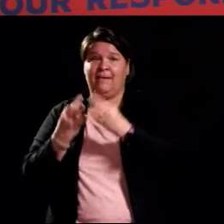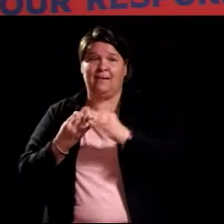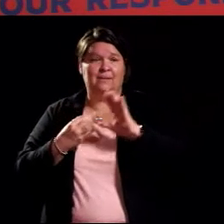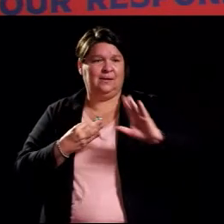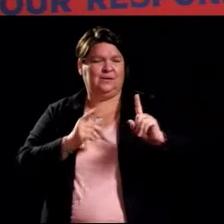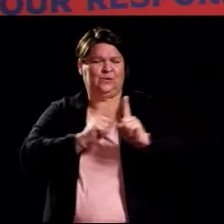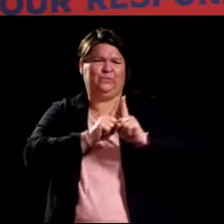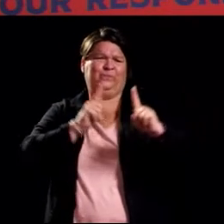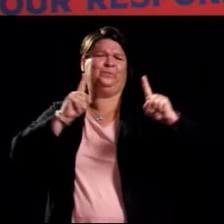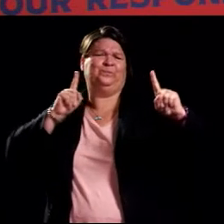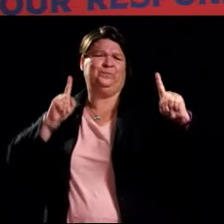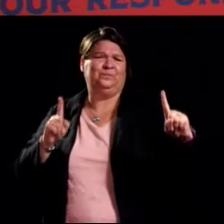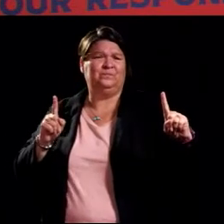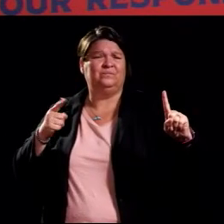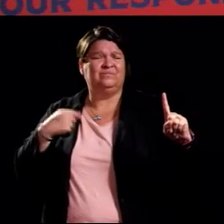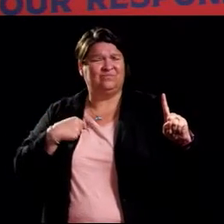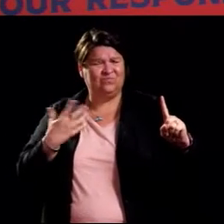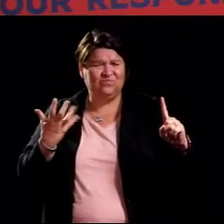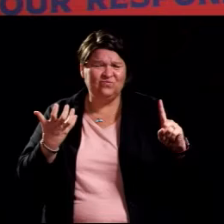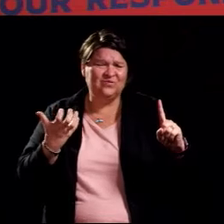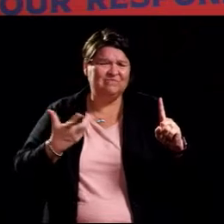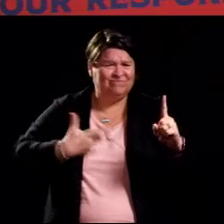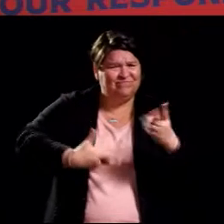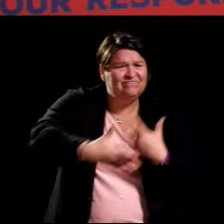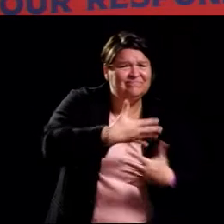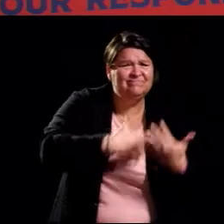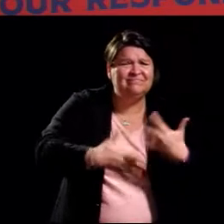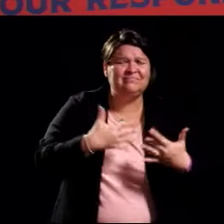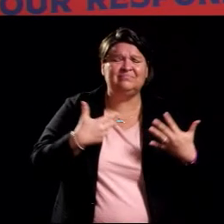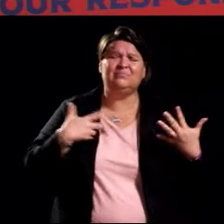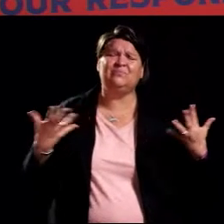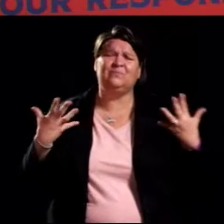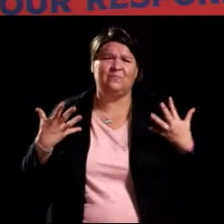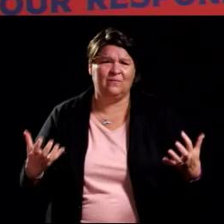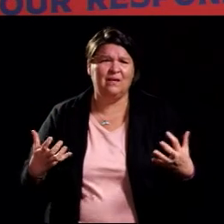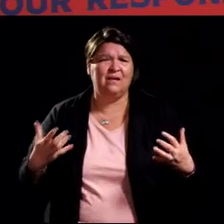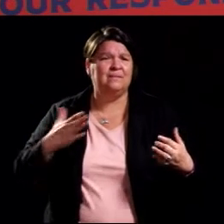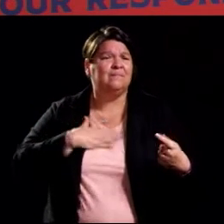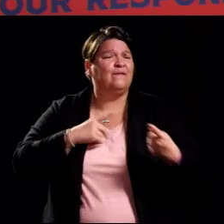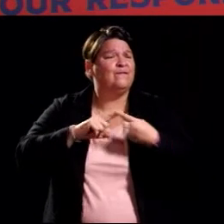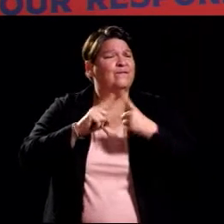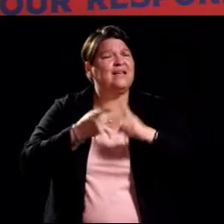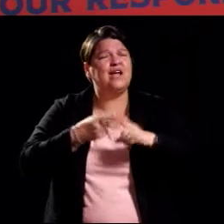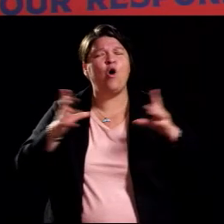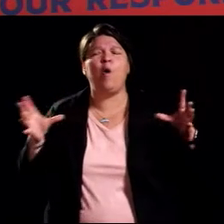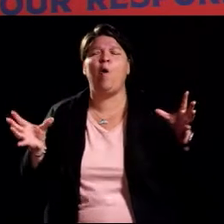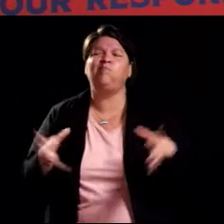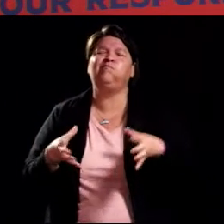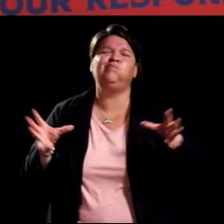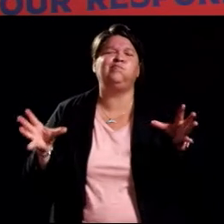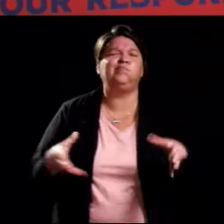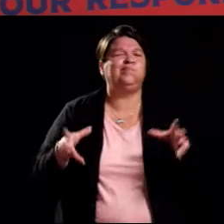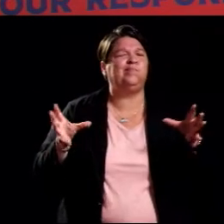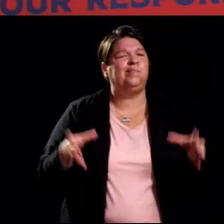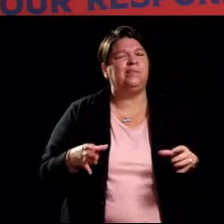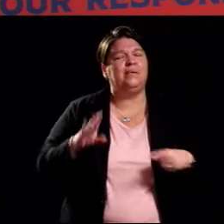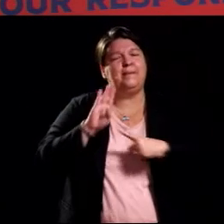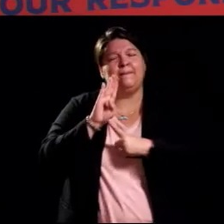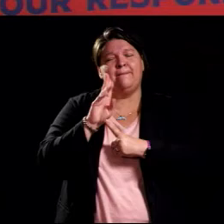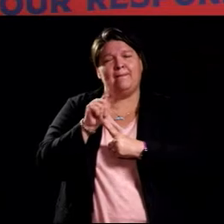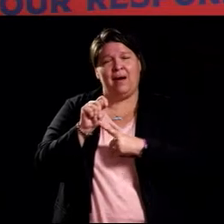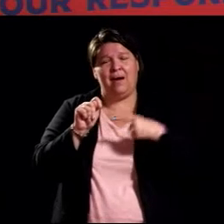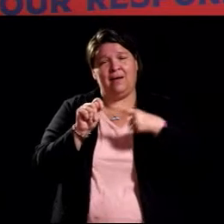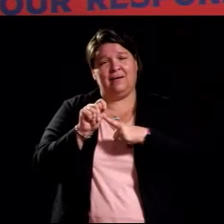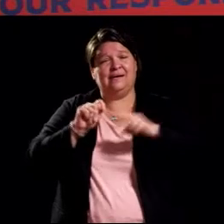than springtime and Easter, Passover, to be with your friends. But for Easter, there's nothing I'd like better to do